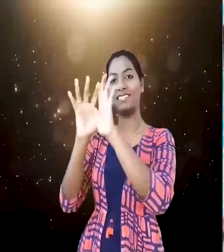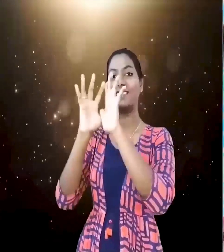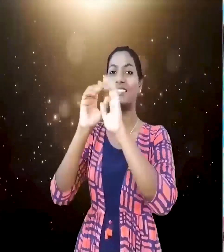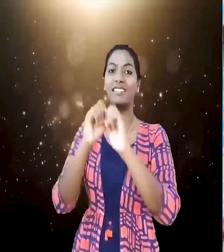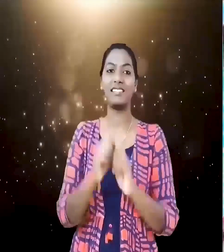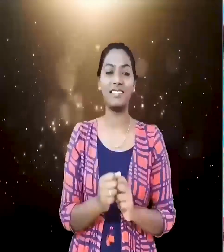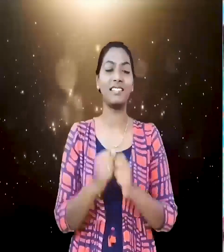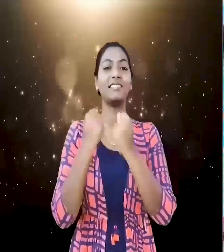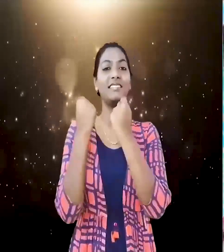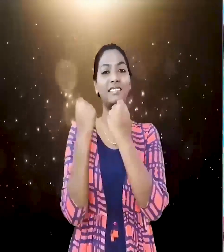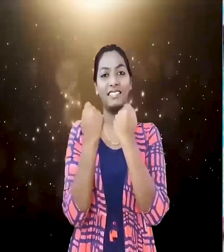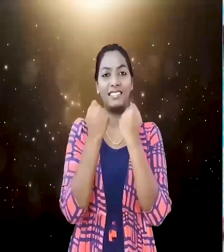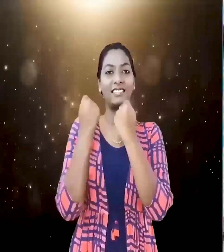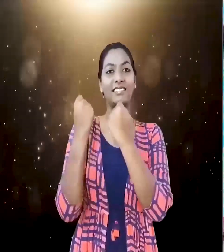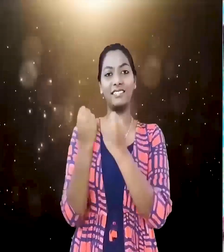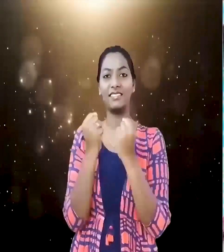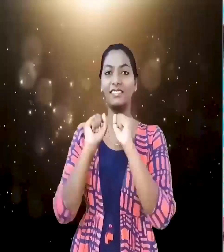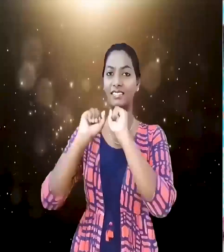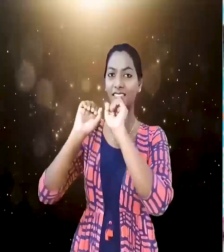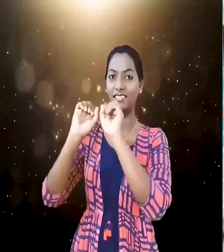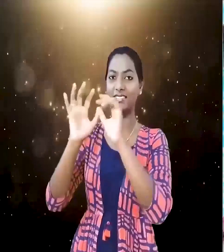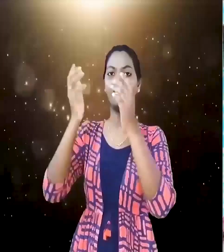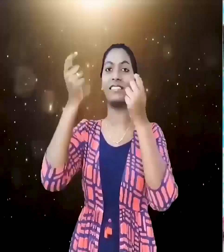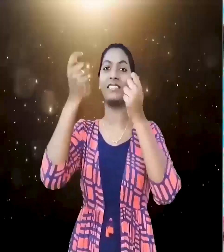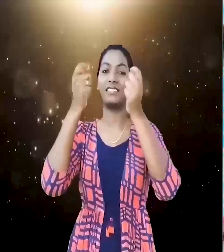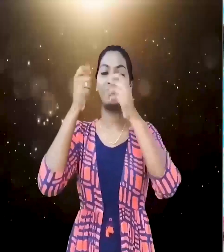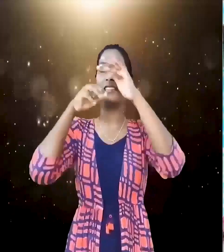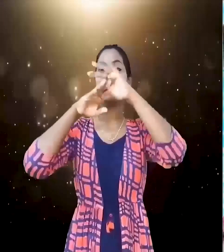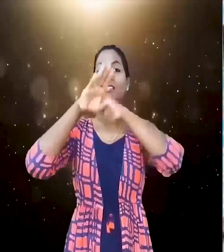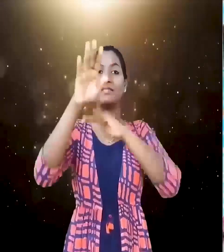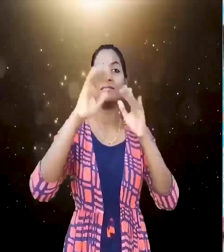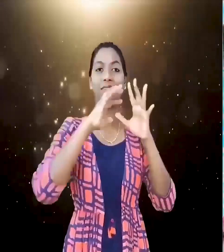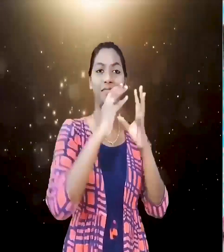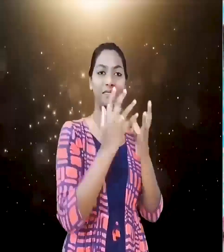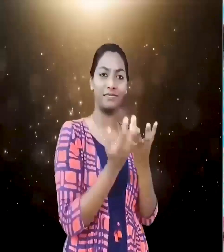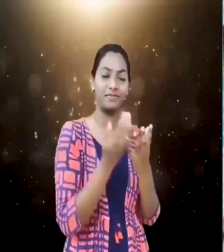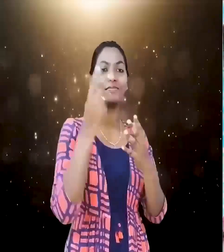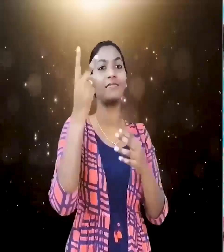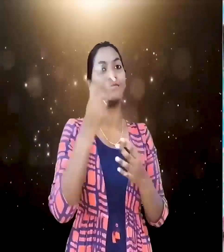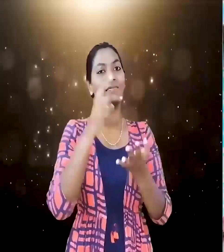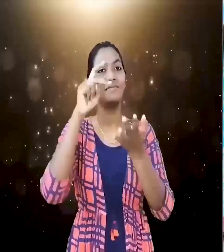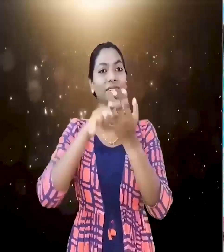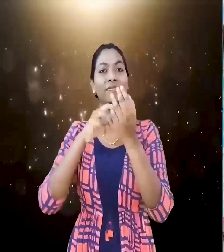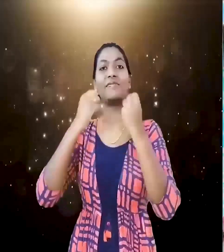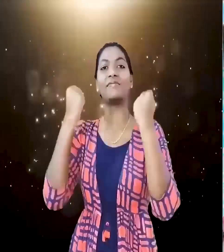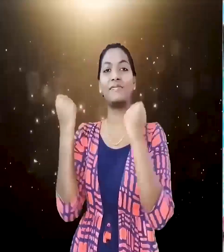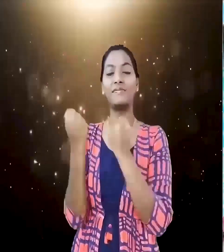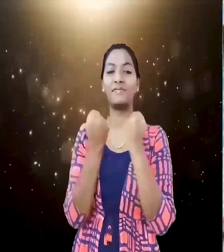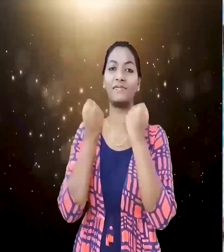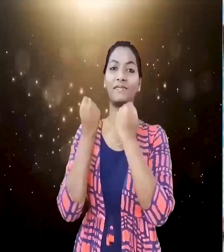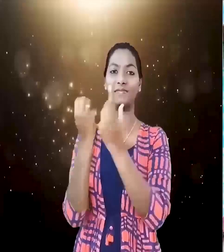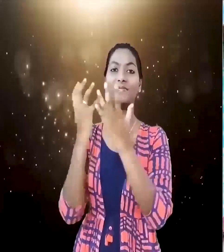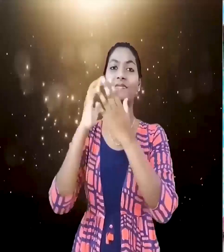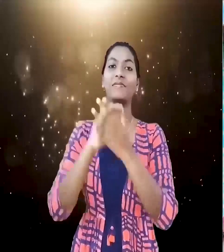What belongs to you? In heaven and the earth, all power belongs to